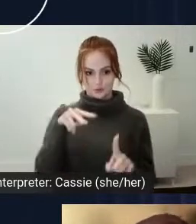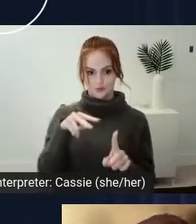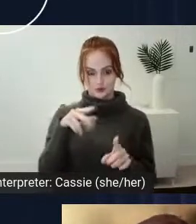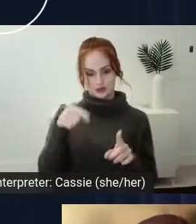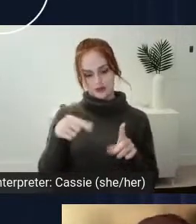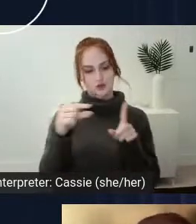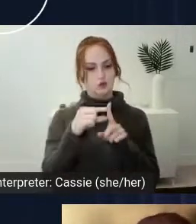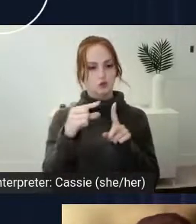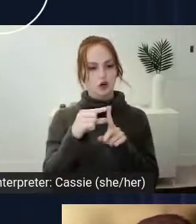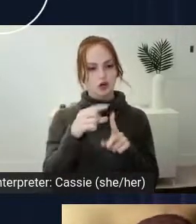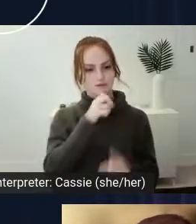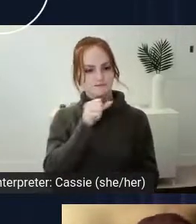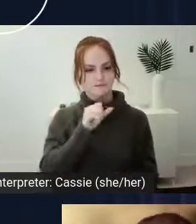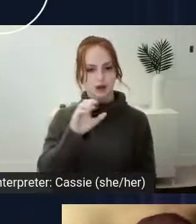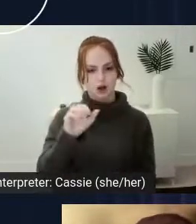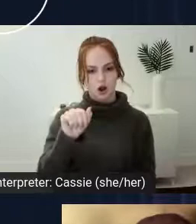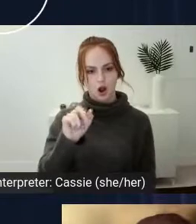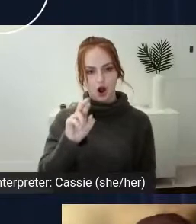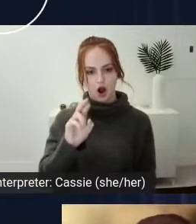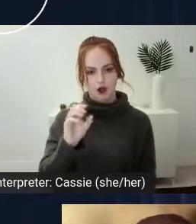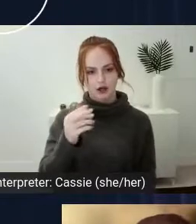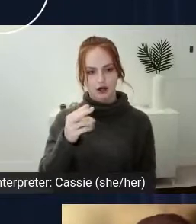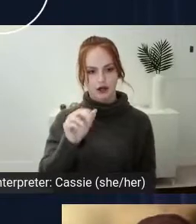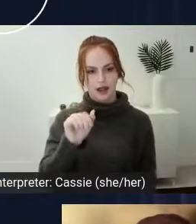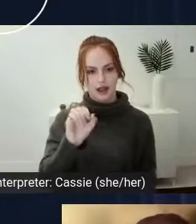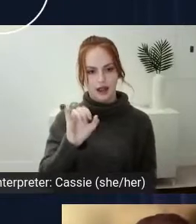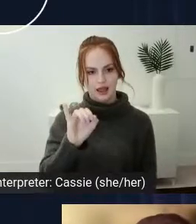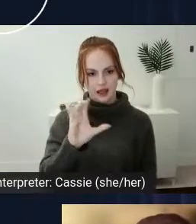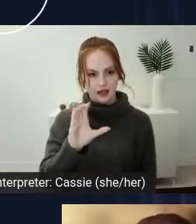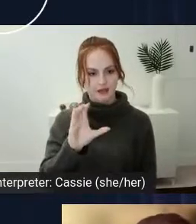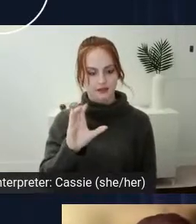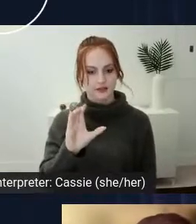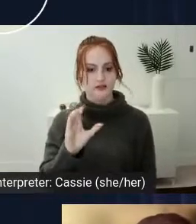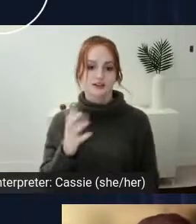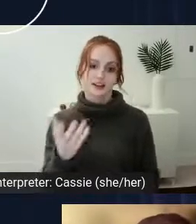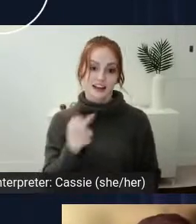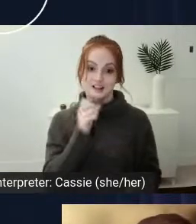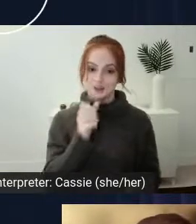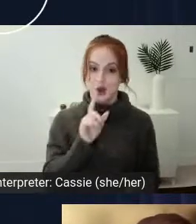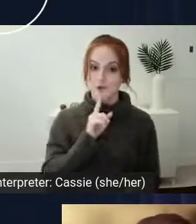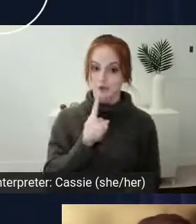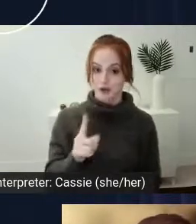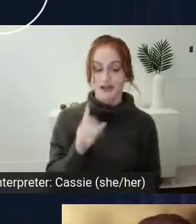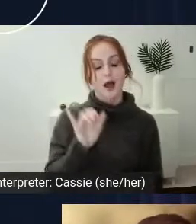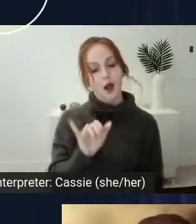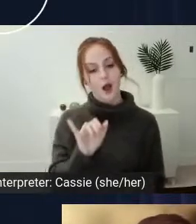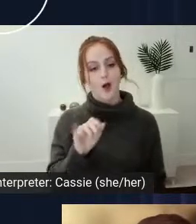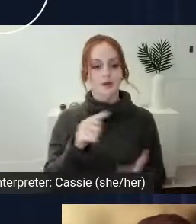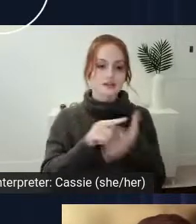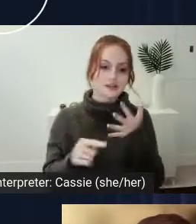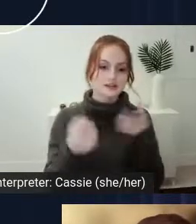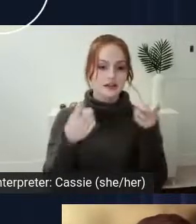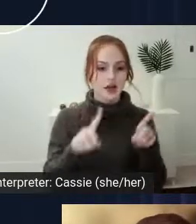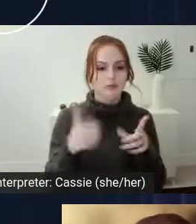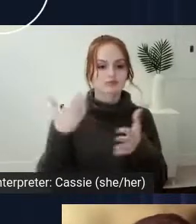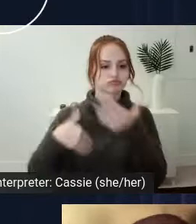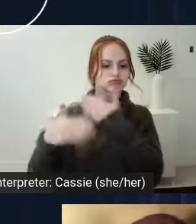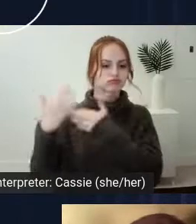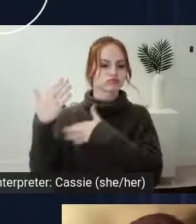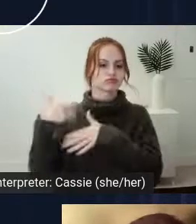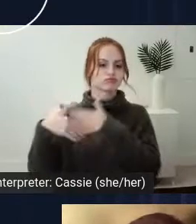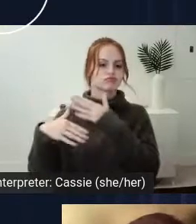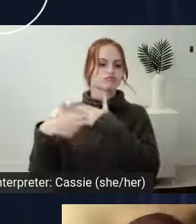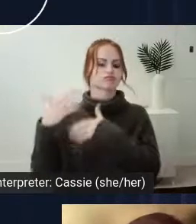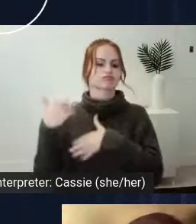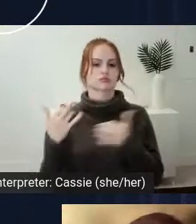as it's not necessarily like, oh, these things that happened a long time ago and the laws are still on the books, so they could still